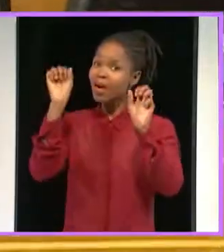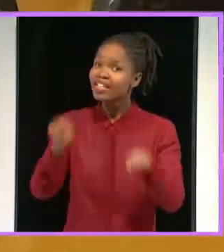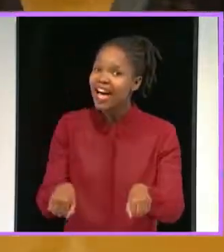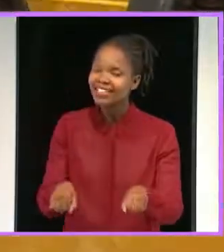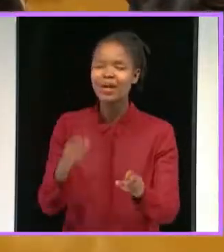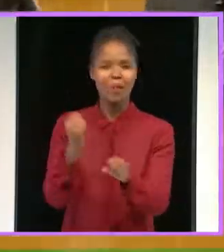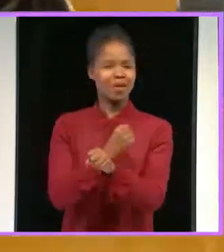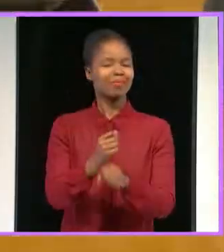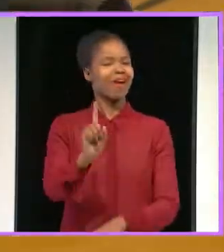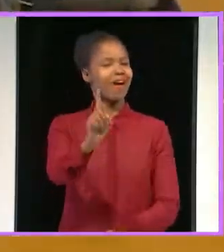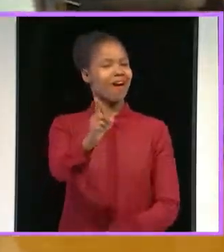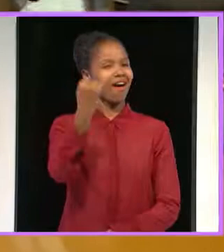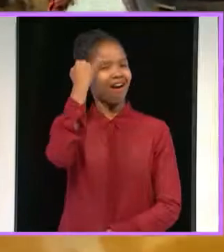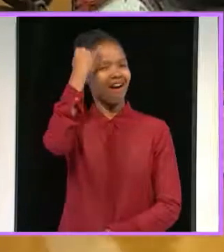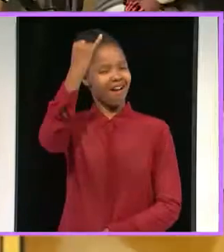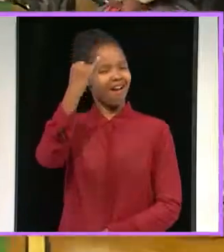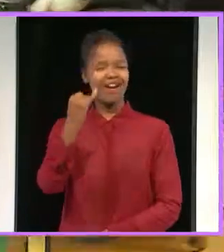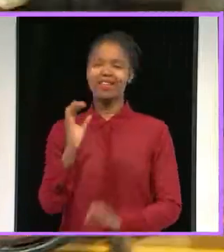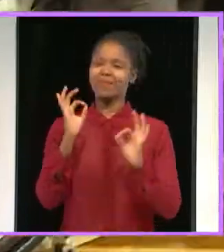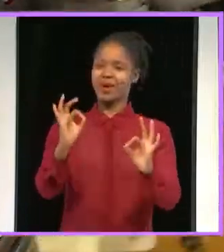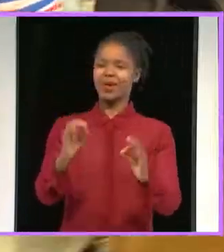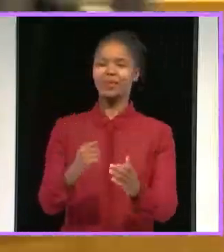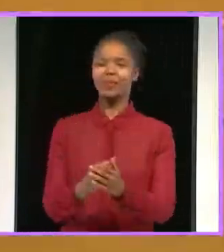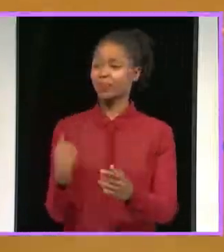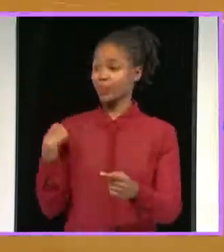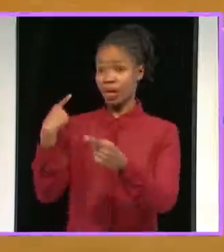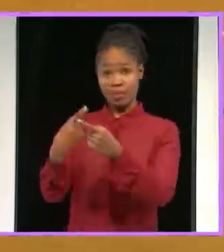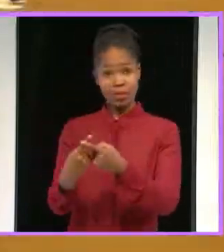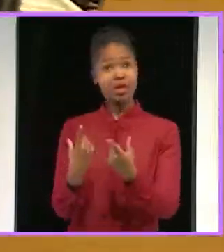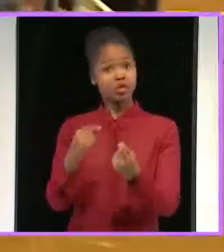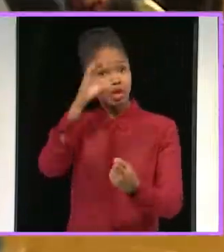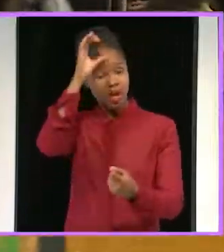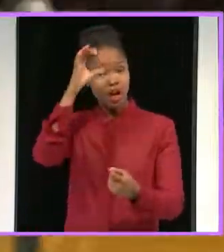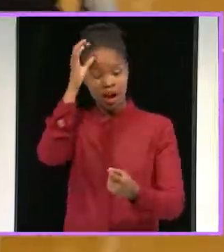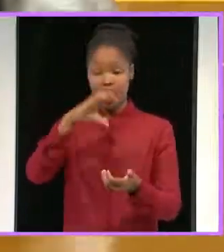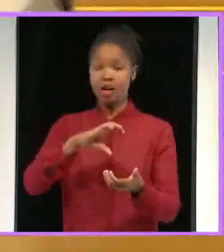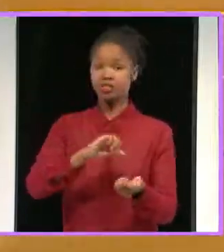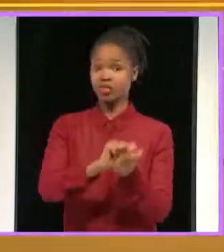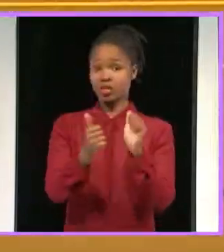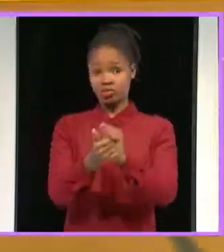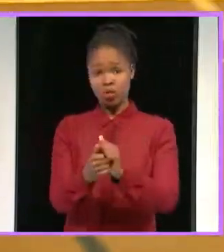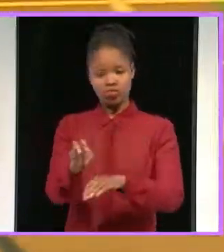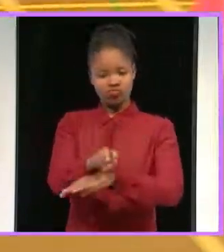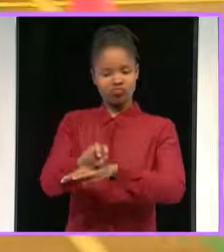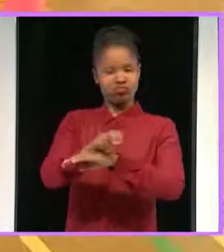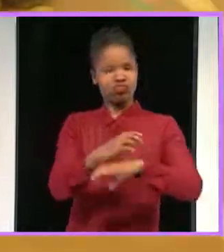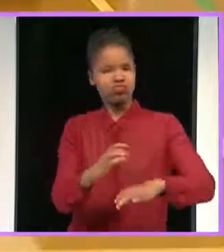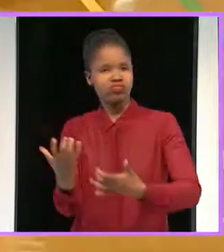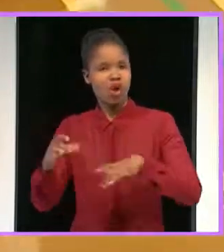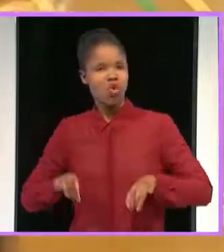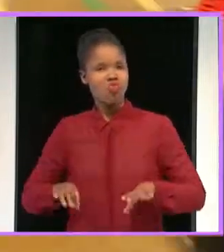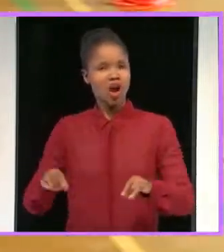This is a brilliant plan. So anyway, since you then started with wheelchair rugby, how have you found the sport to